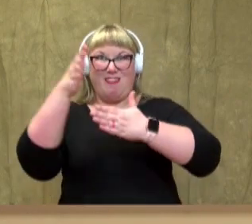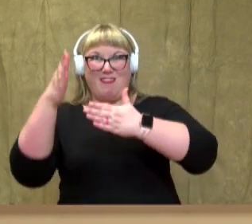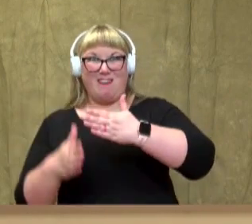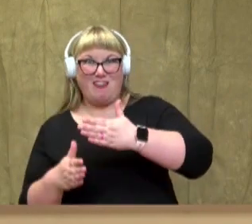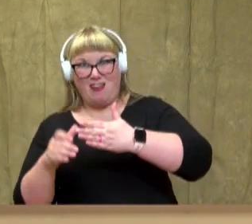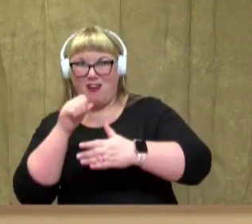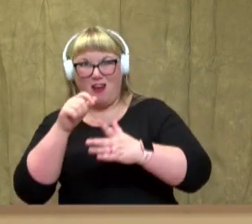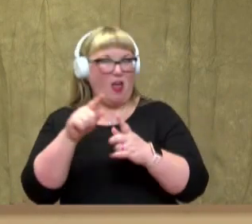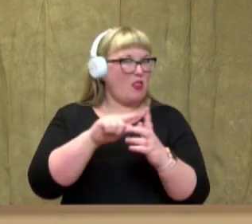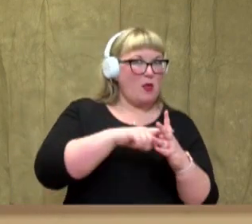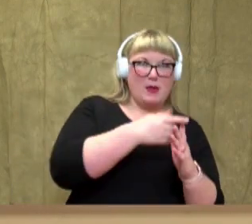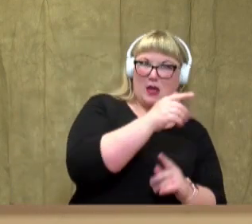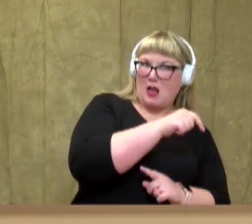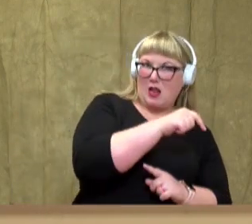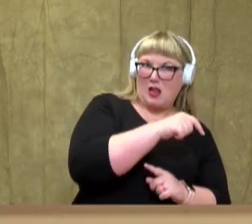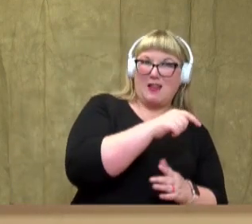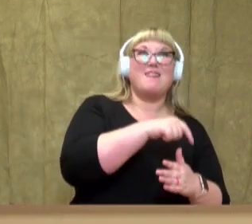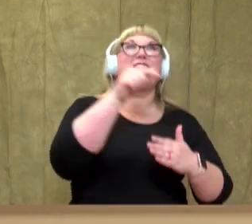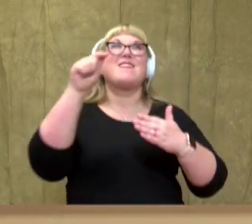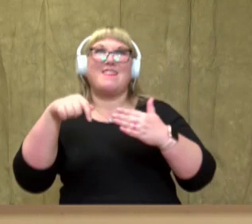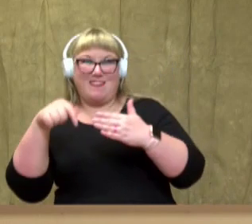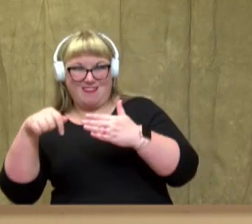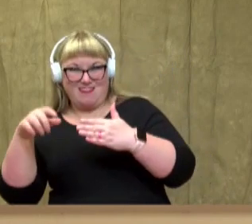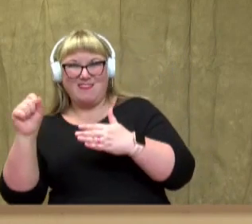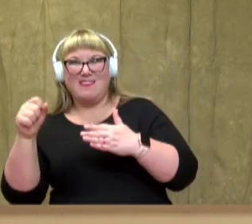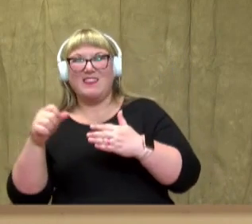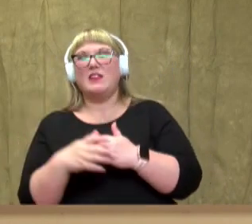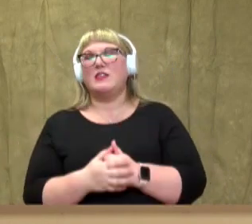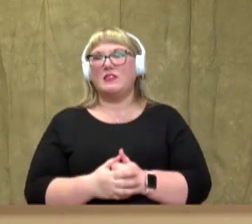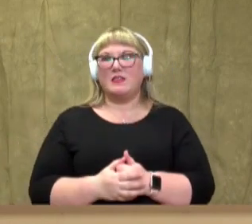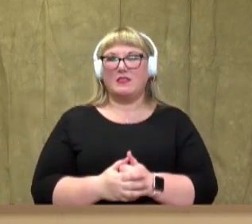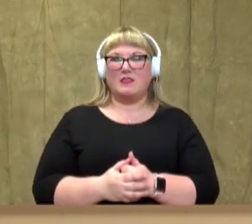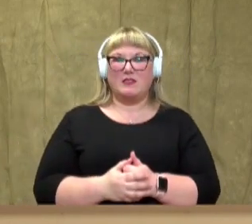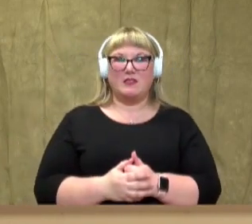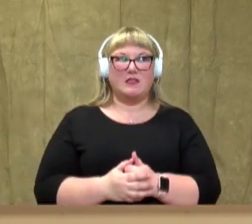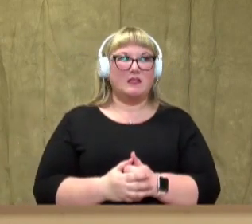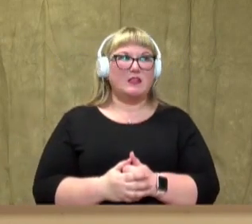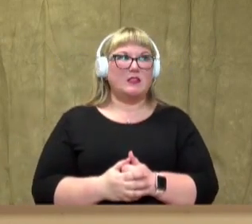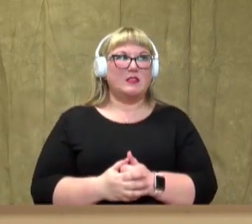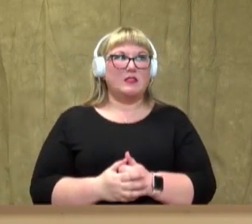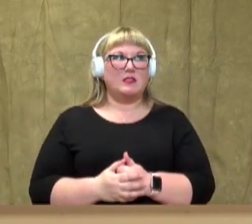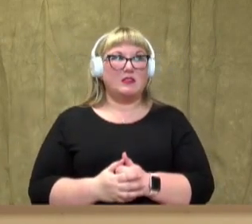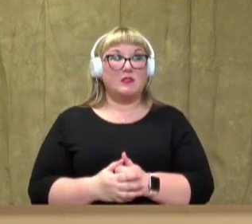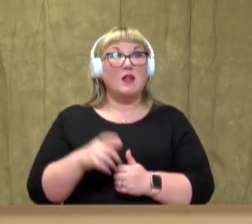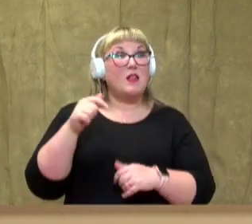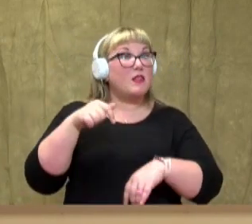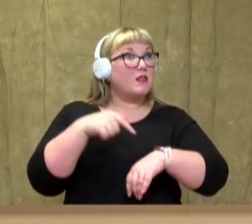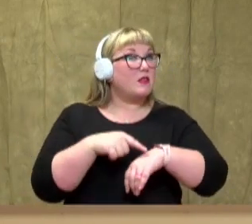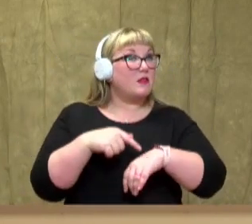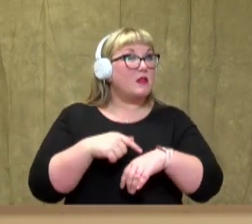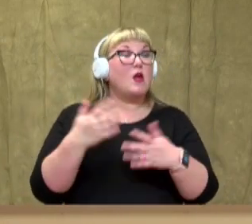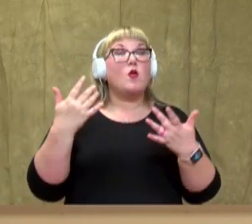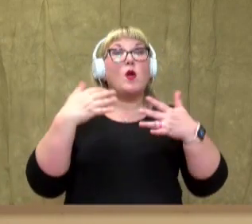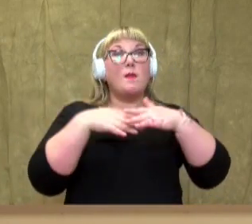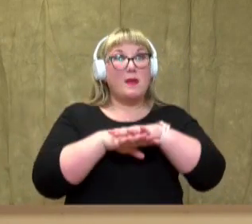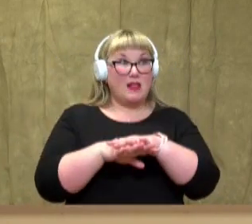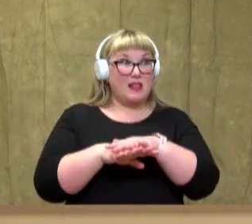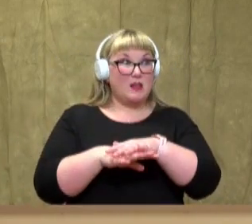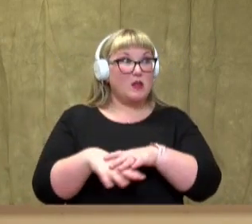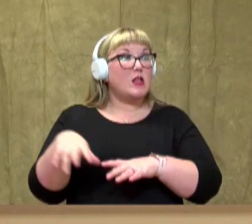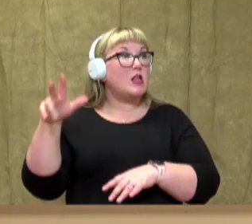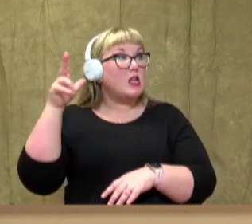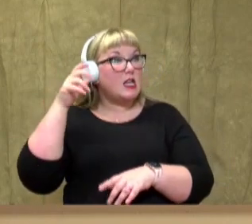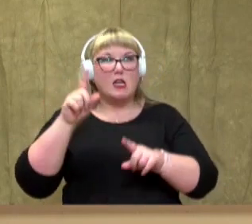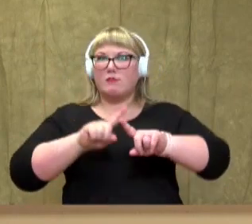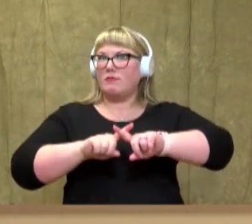of the sounds this time. I'm adding it to the end of the word to create a new word. This time we're going to blend and we're going to hear a